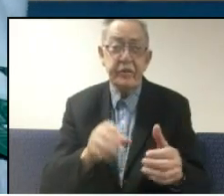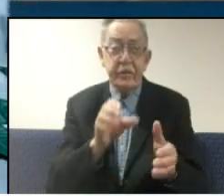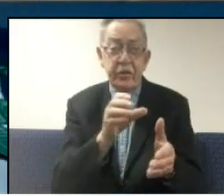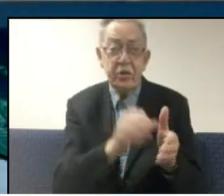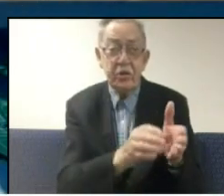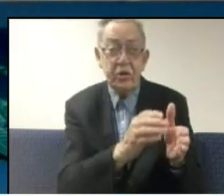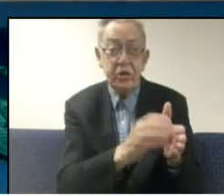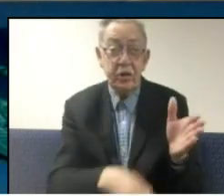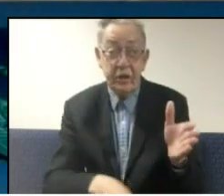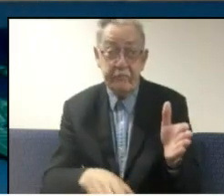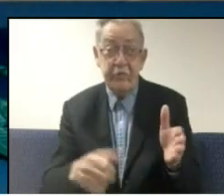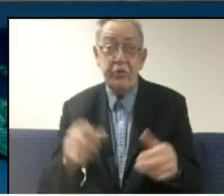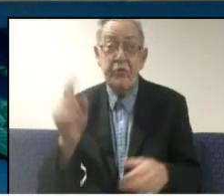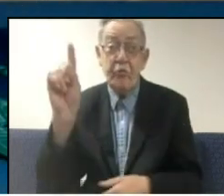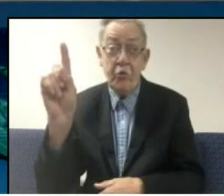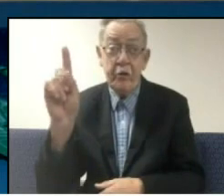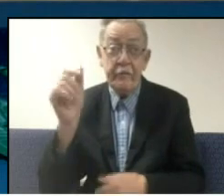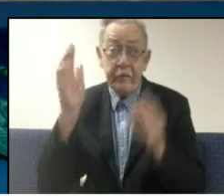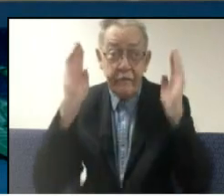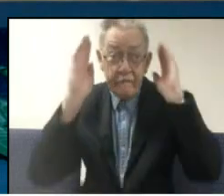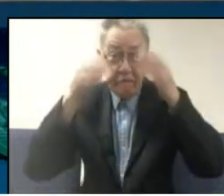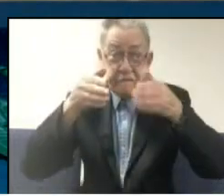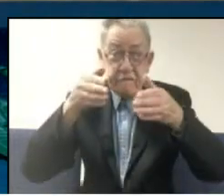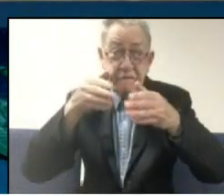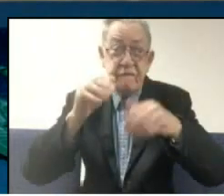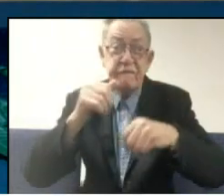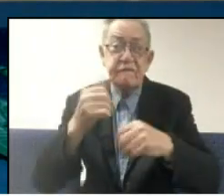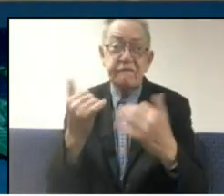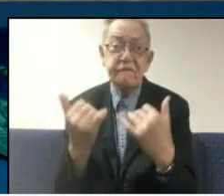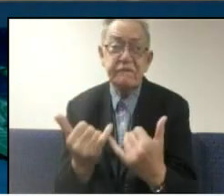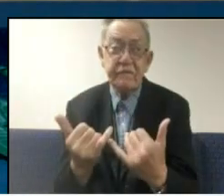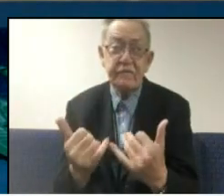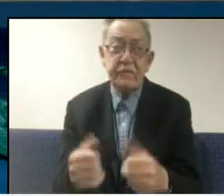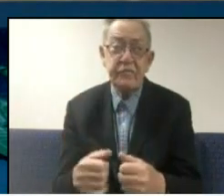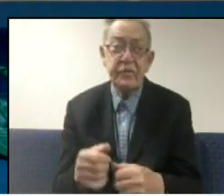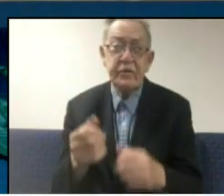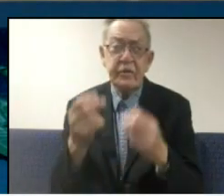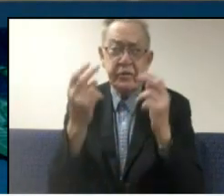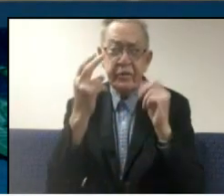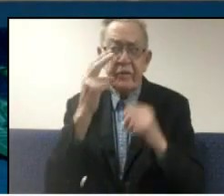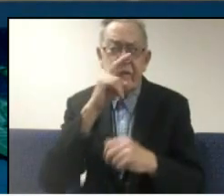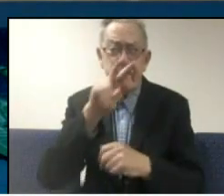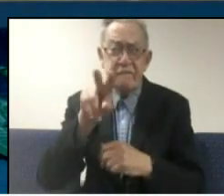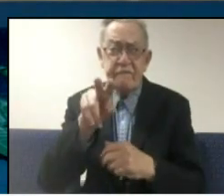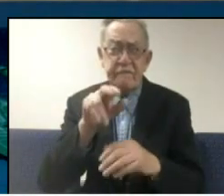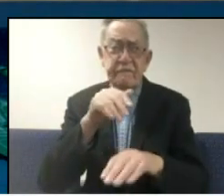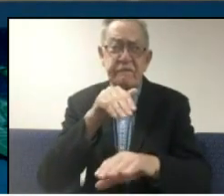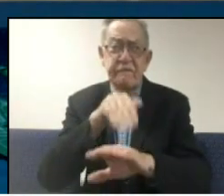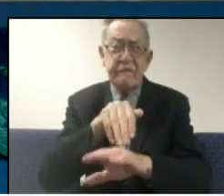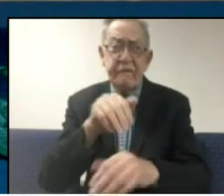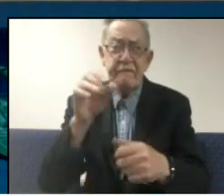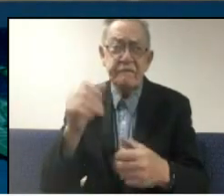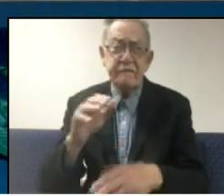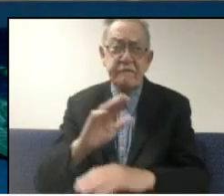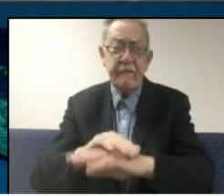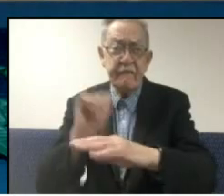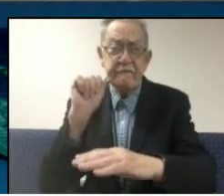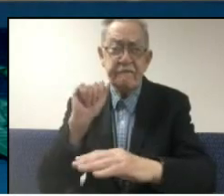that's what we want to focus on today. We want to look at the call. Sometimes we hear the